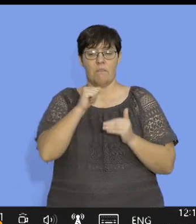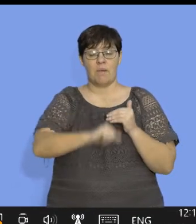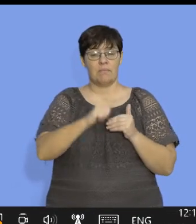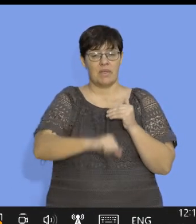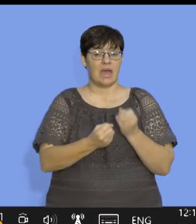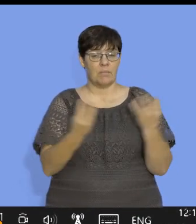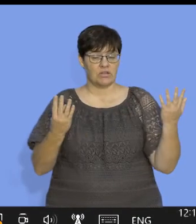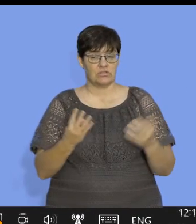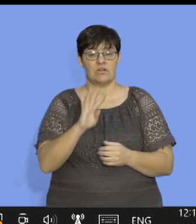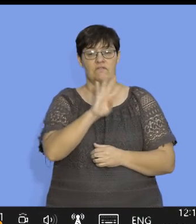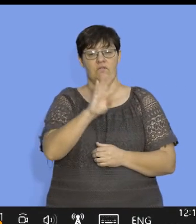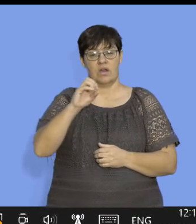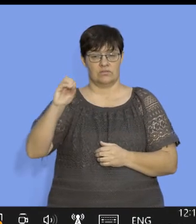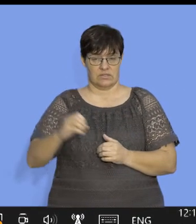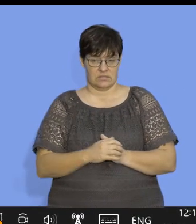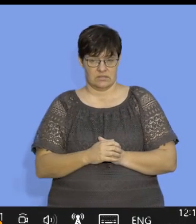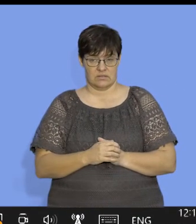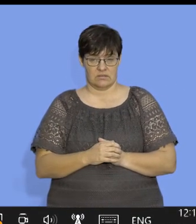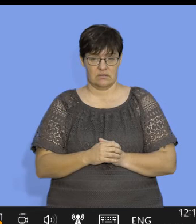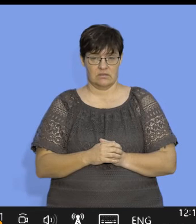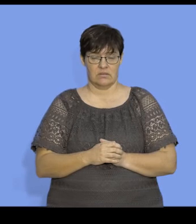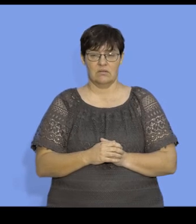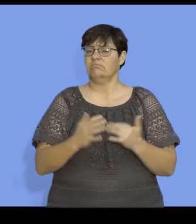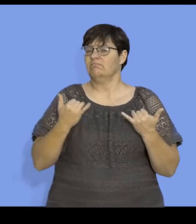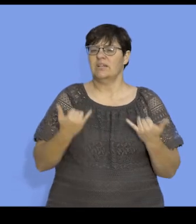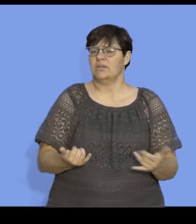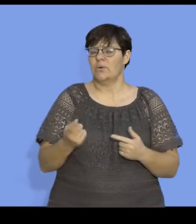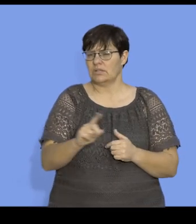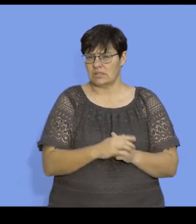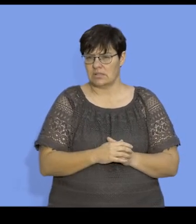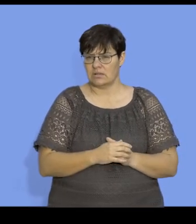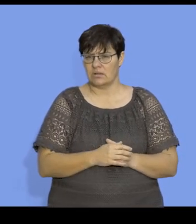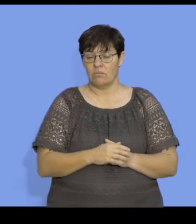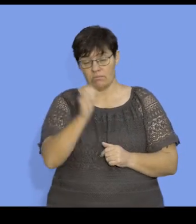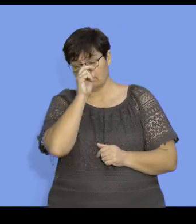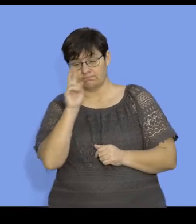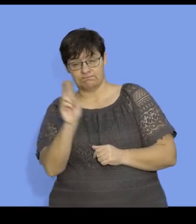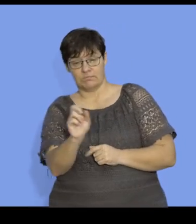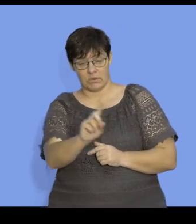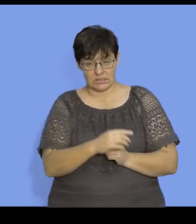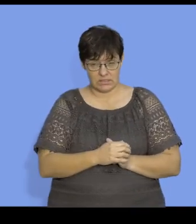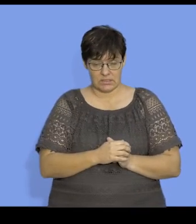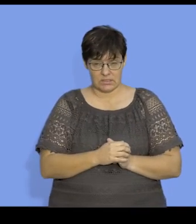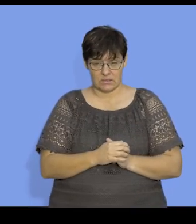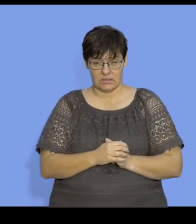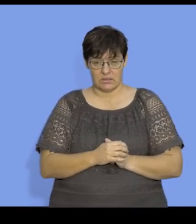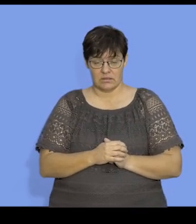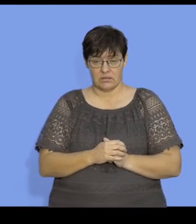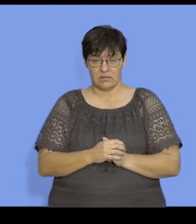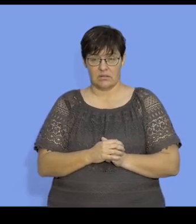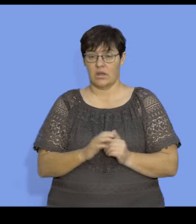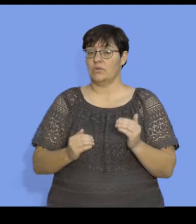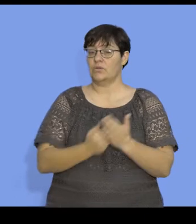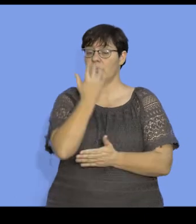to 400. Okay, so now, what do we notice? That on the new